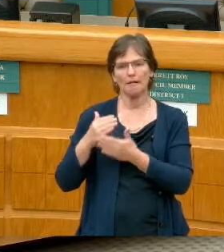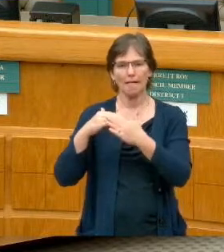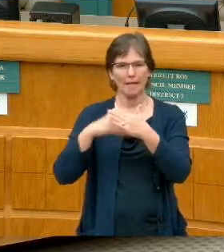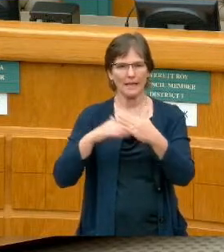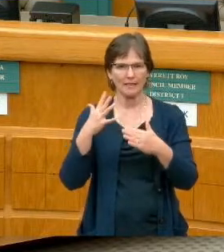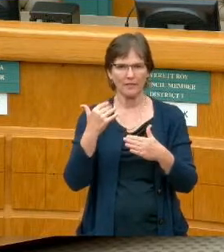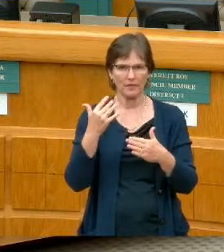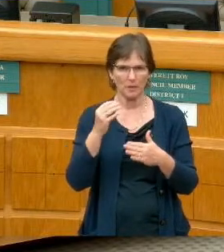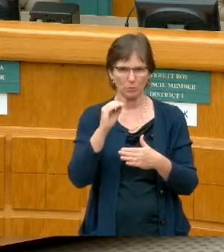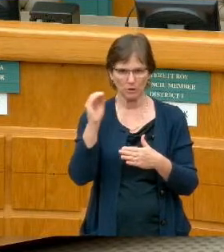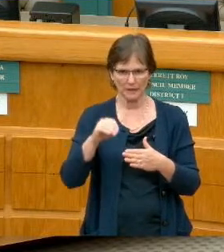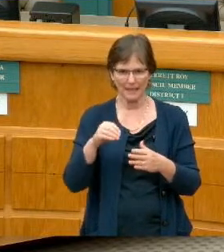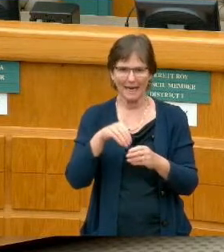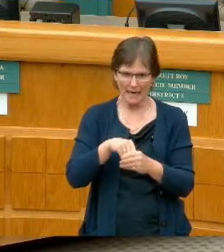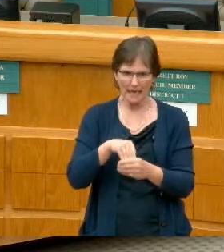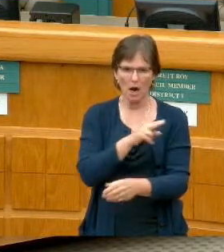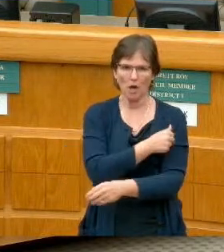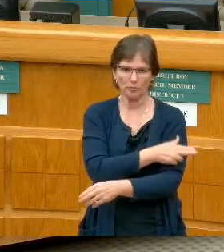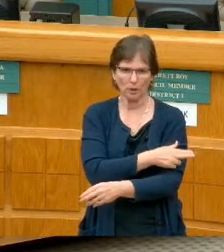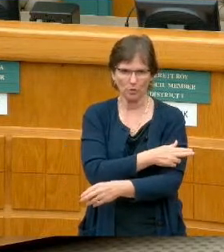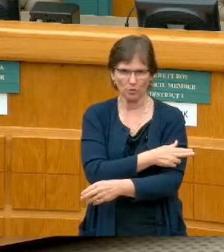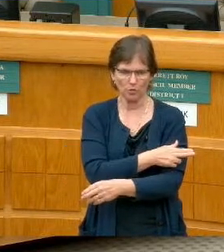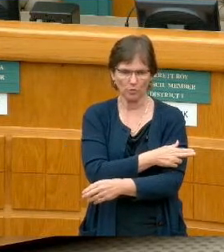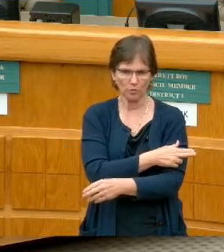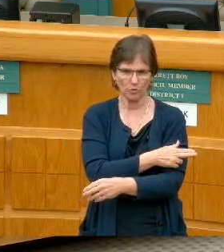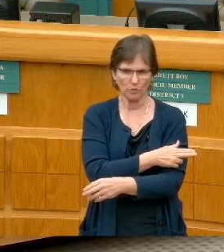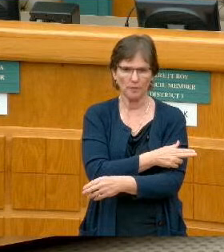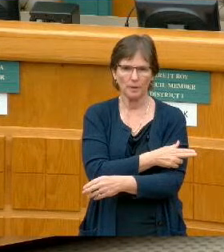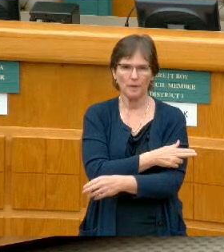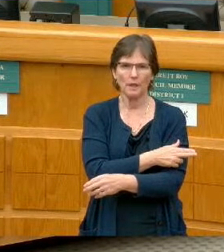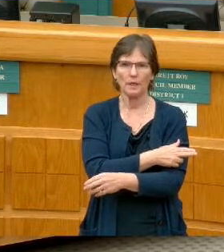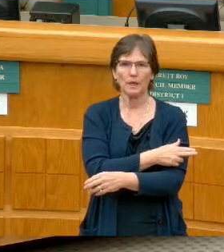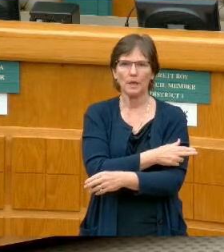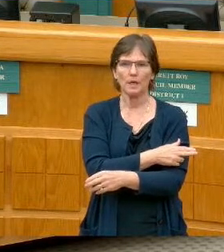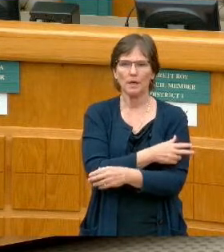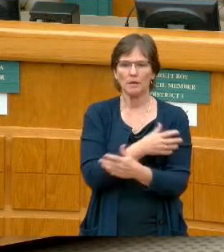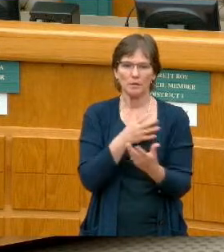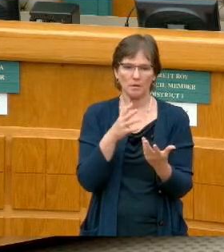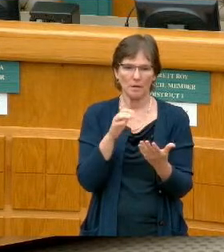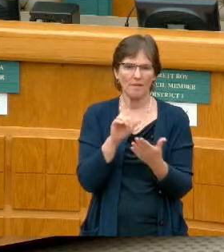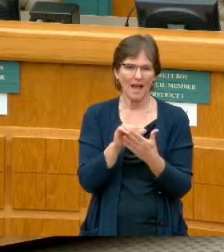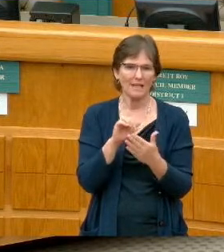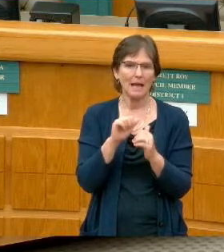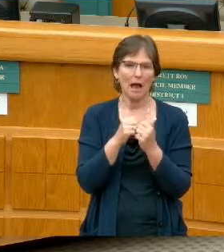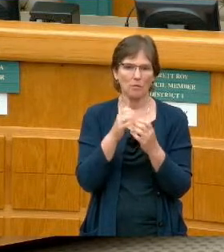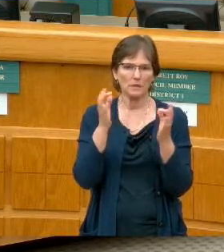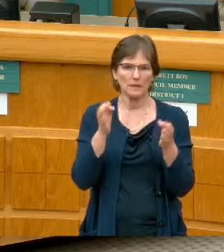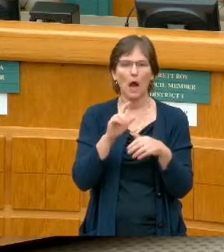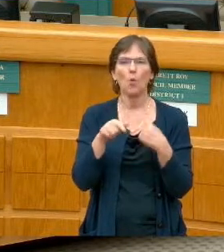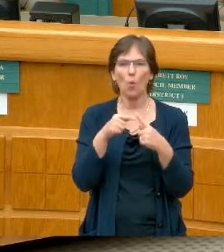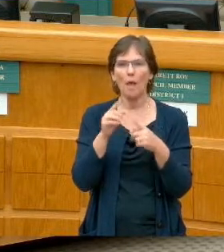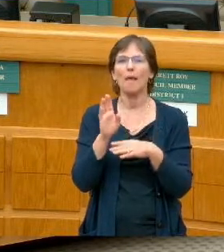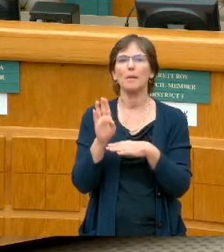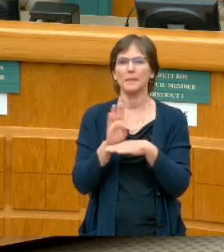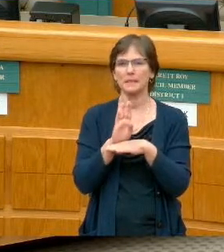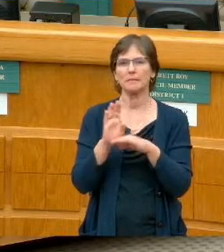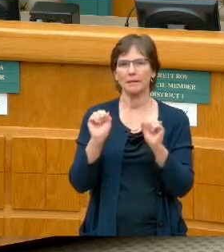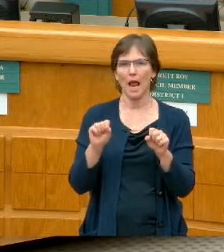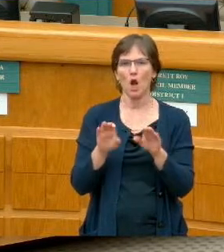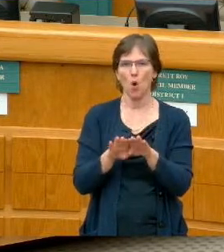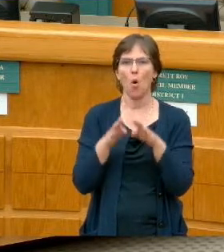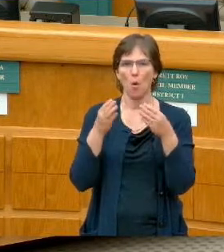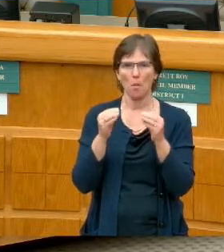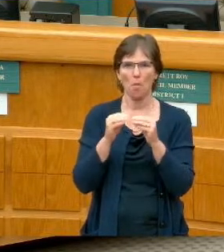7 consecutive days where it is 15% or less, that is the metric that allows us to